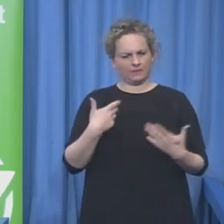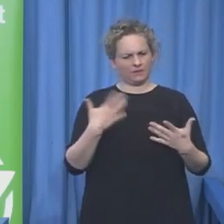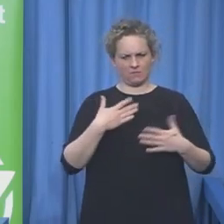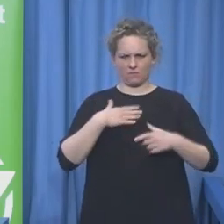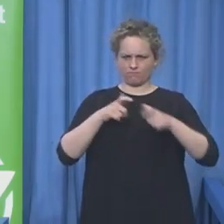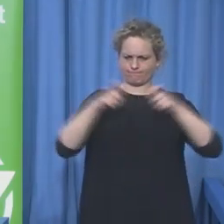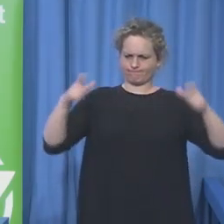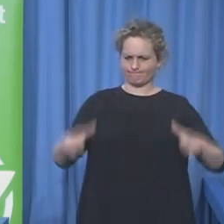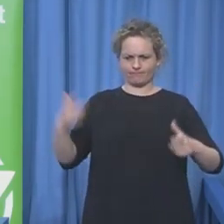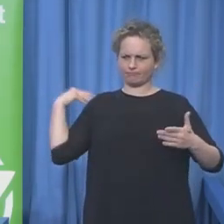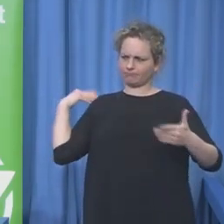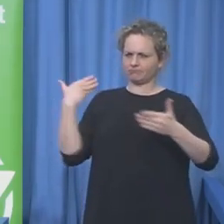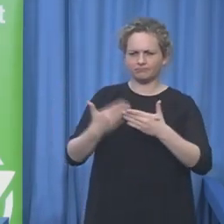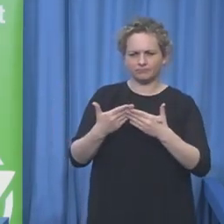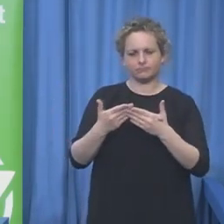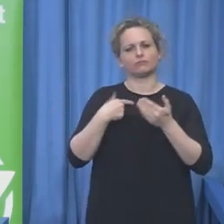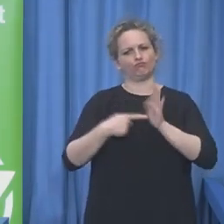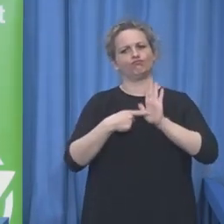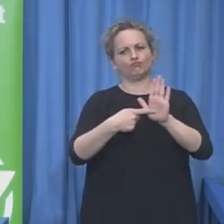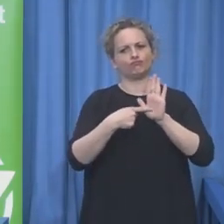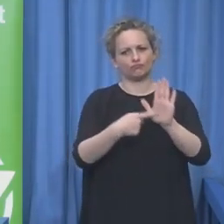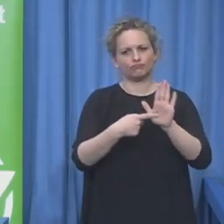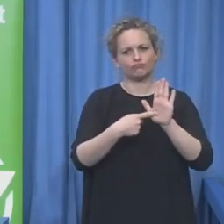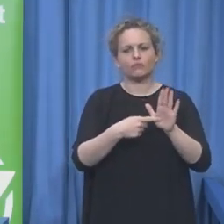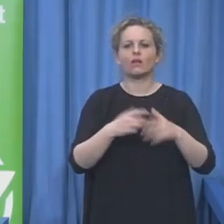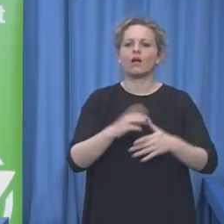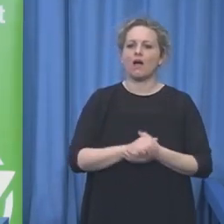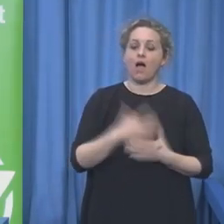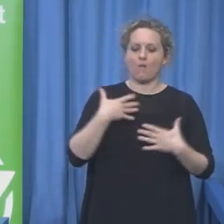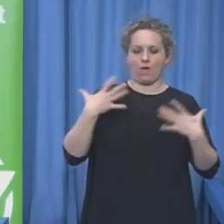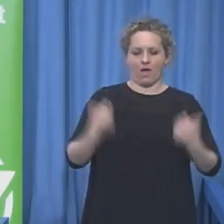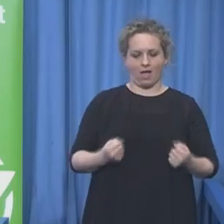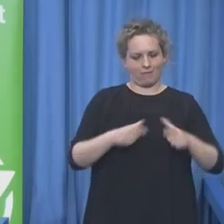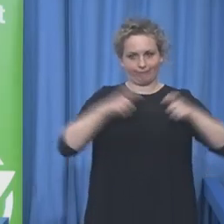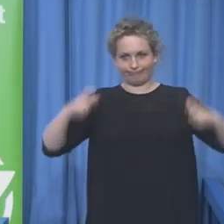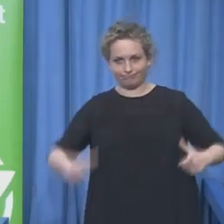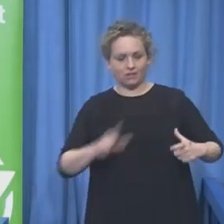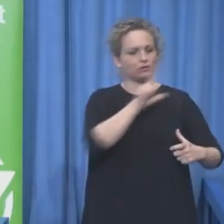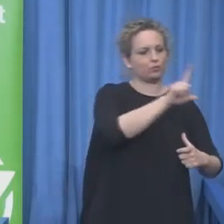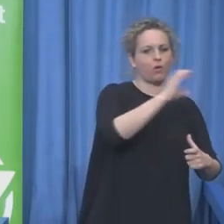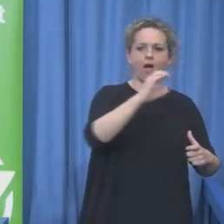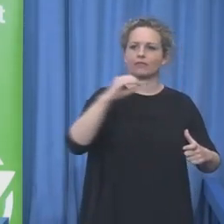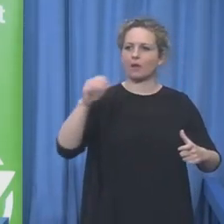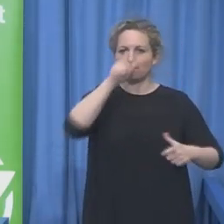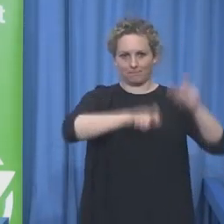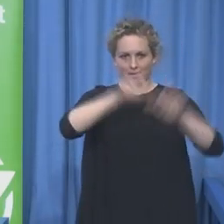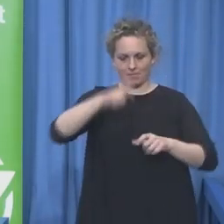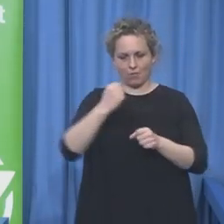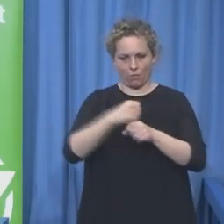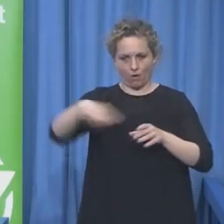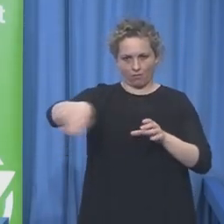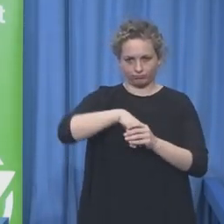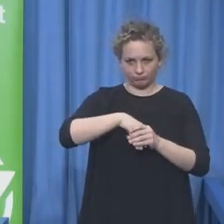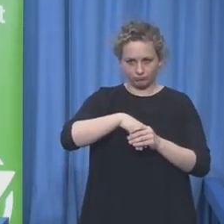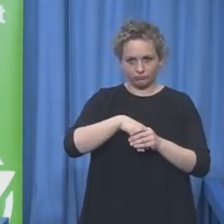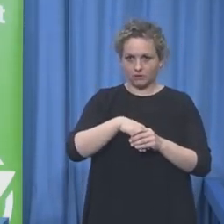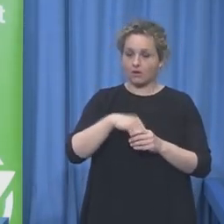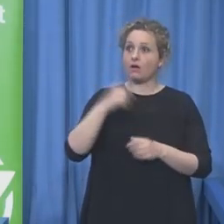organization. We have 270 employees. We don't get any donations. We don't have any volunteers. Our turnover